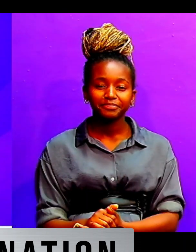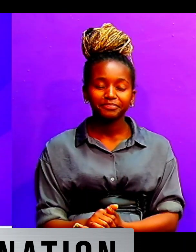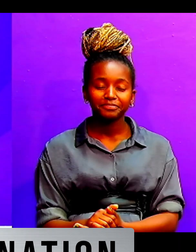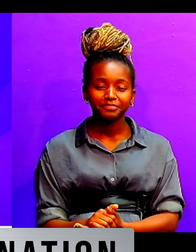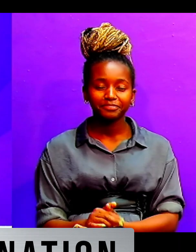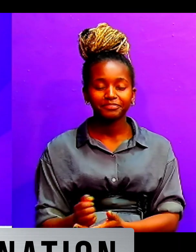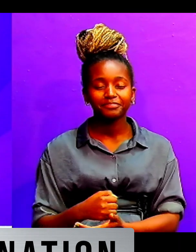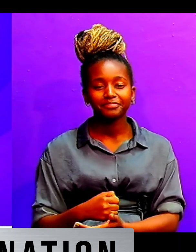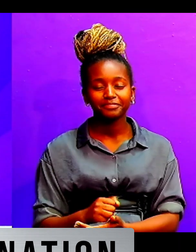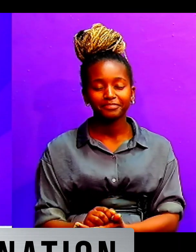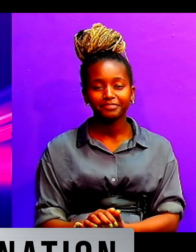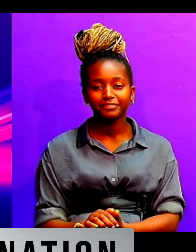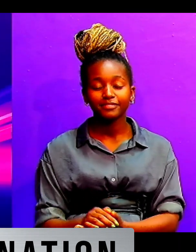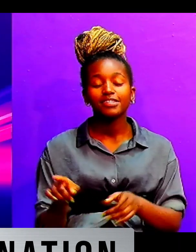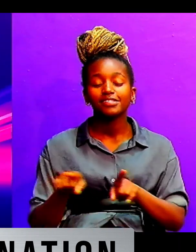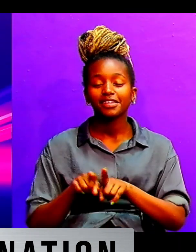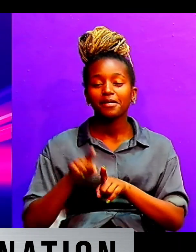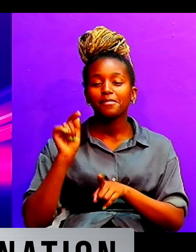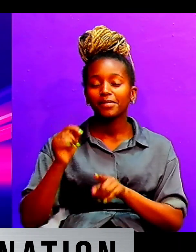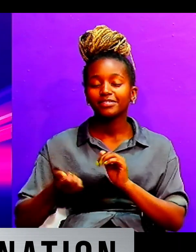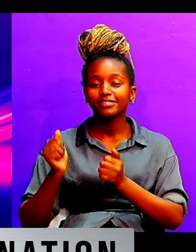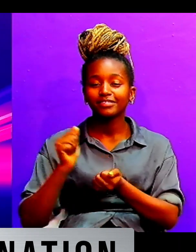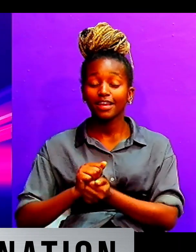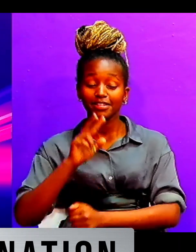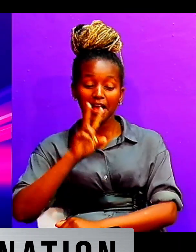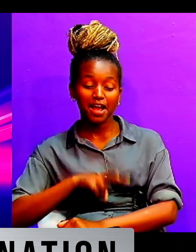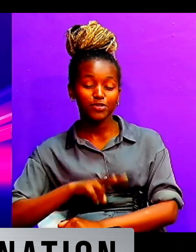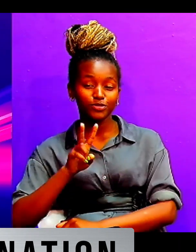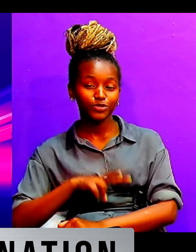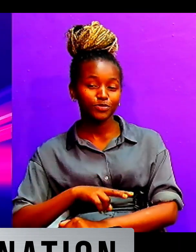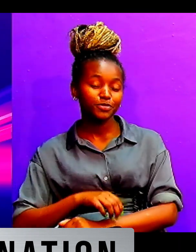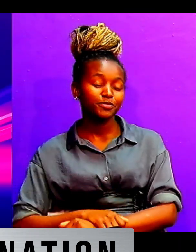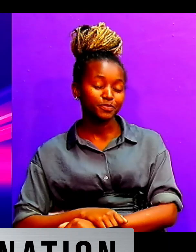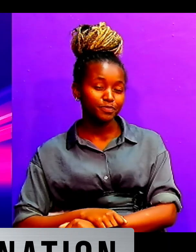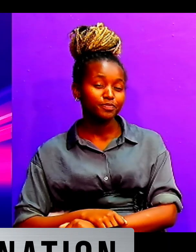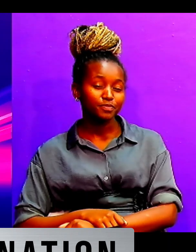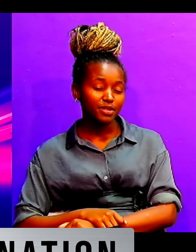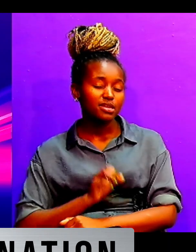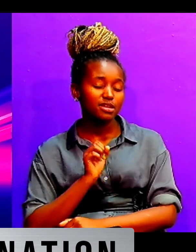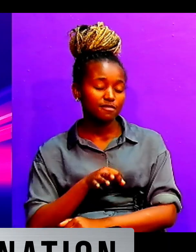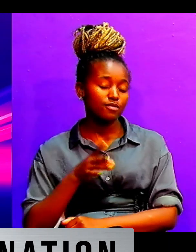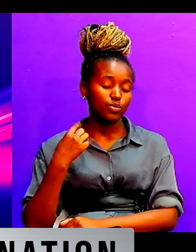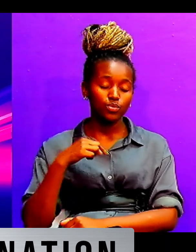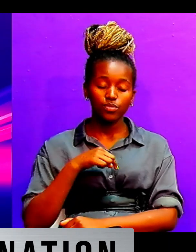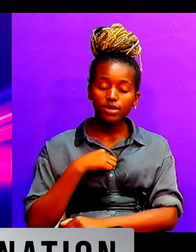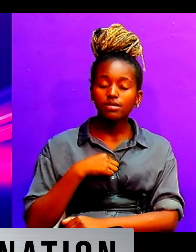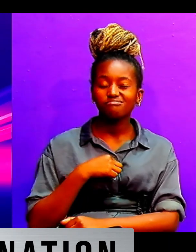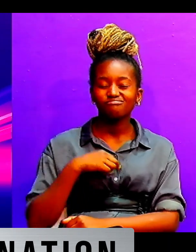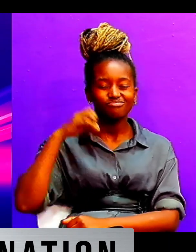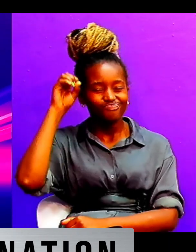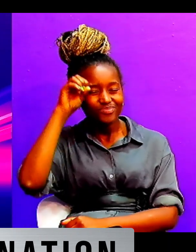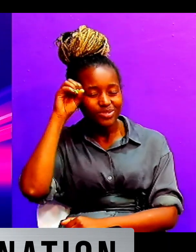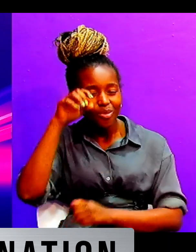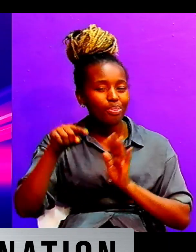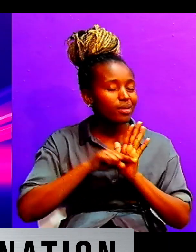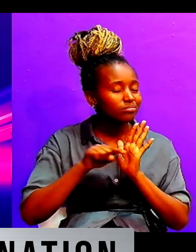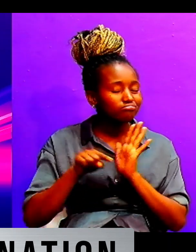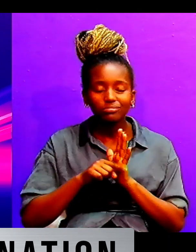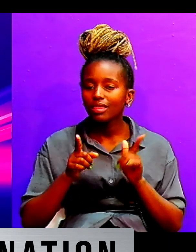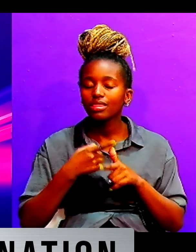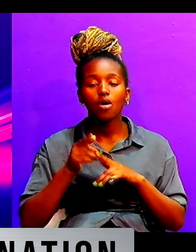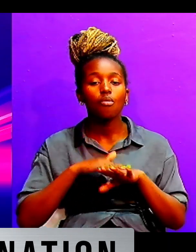attitude change. Yeah. Let's start from there. When the right attitudes are there, then we can be able to say